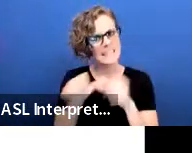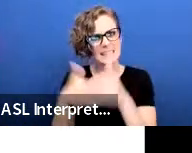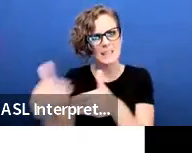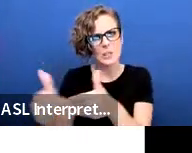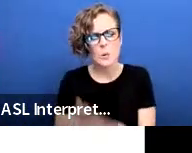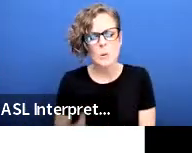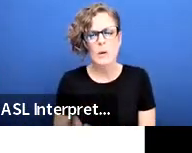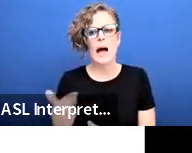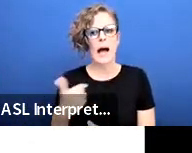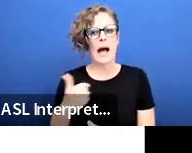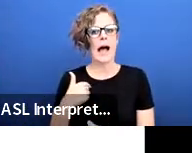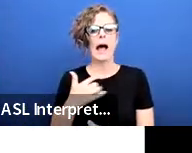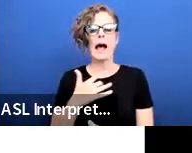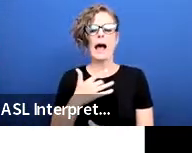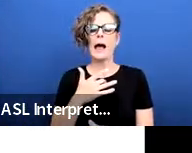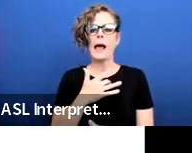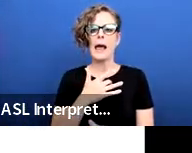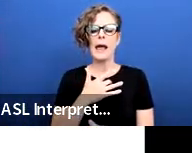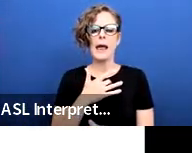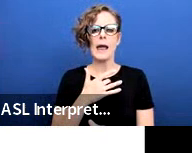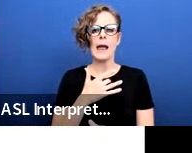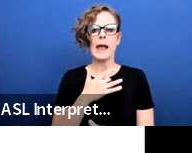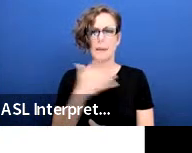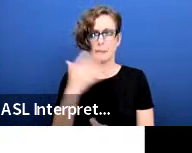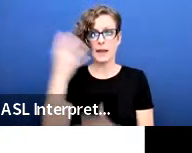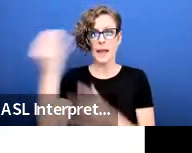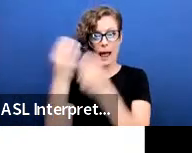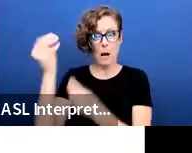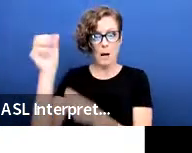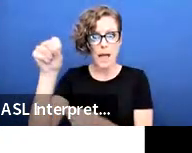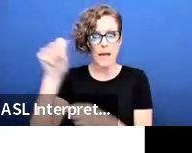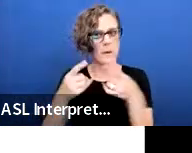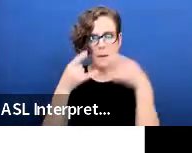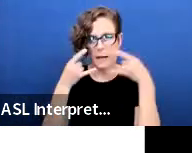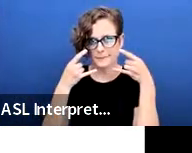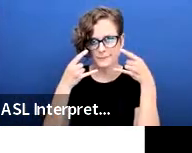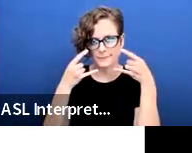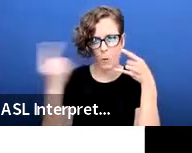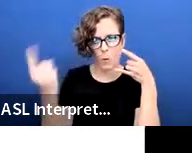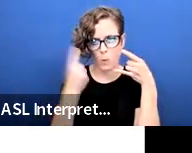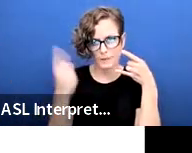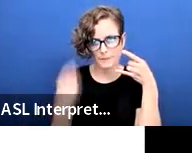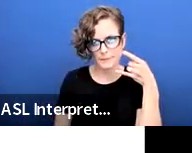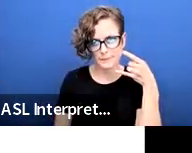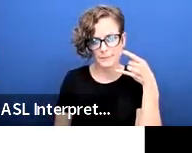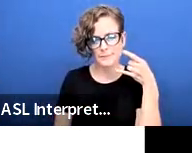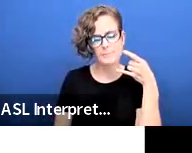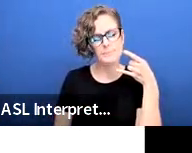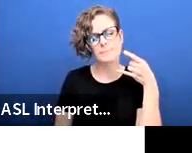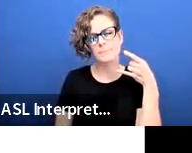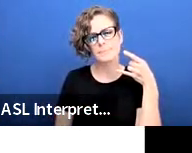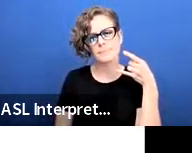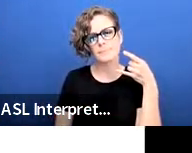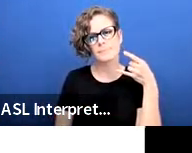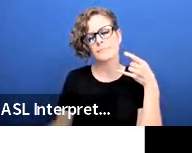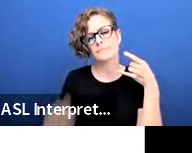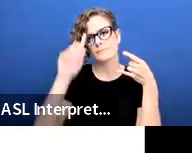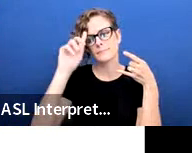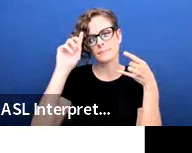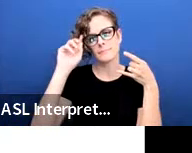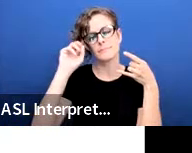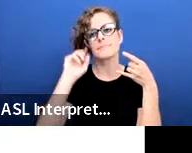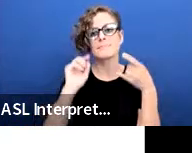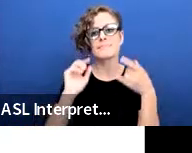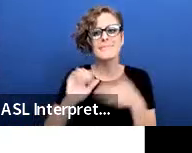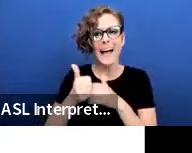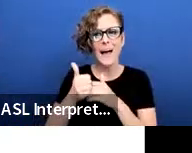other ways, but I have my mask with me. I'm wearing my mask, and it's a great way to keep yourself